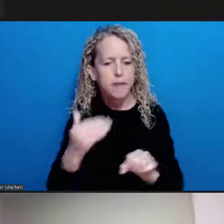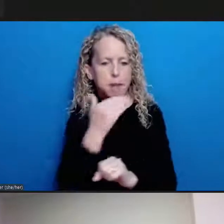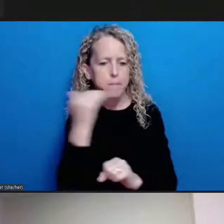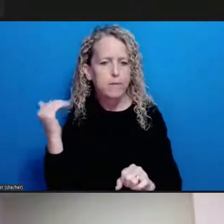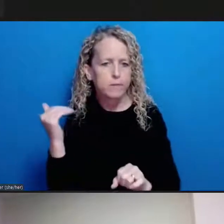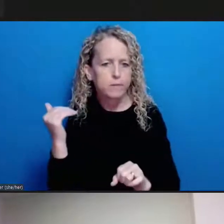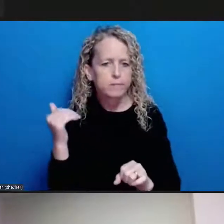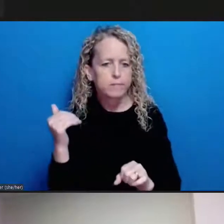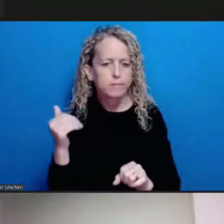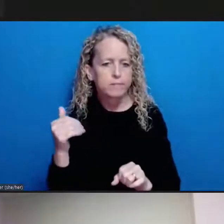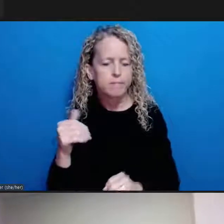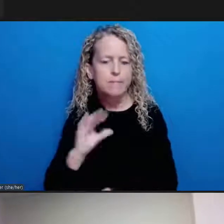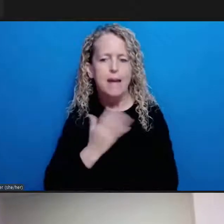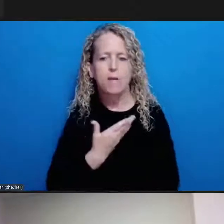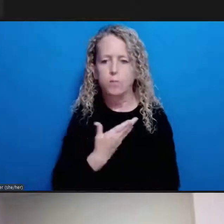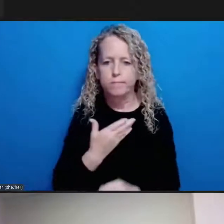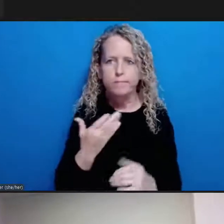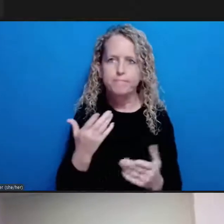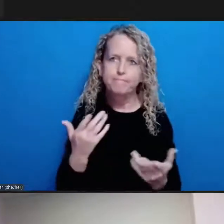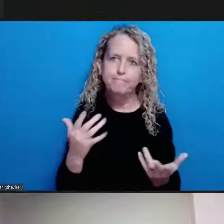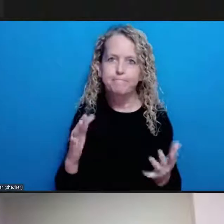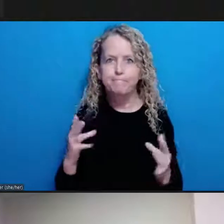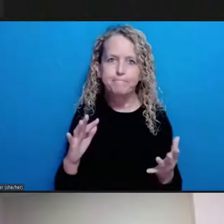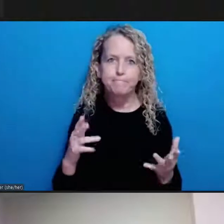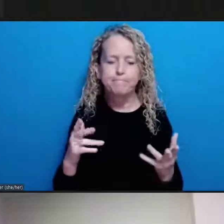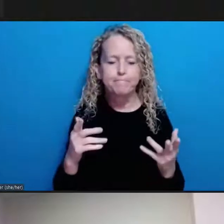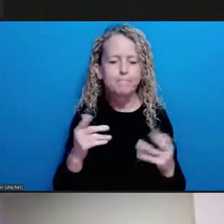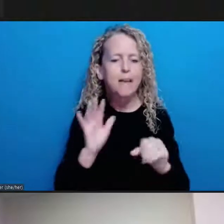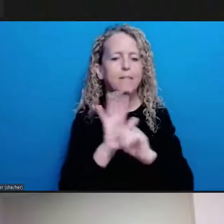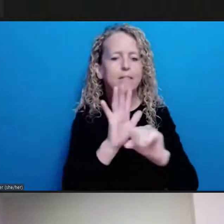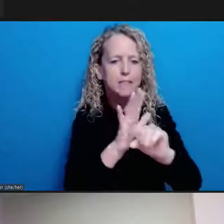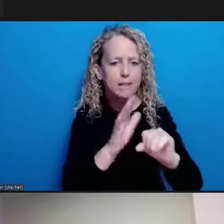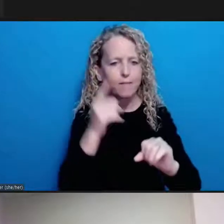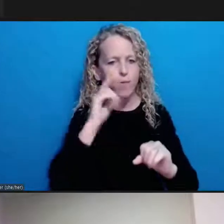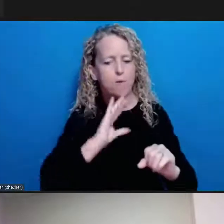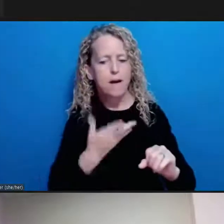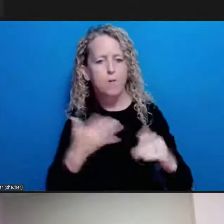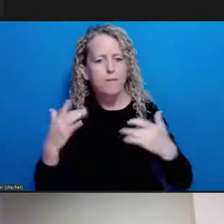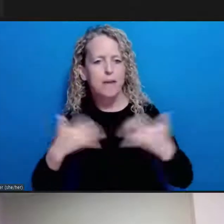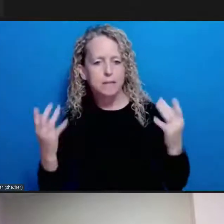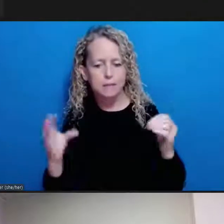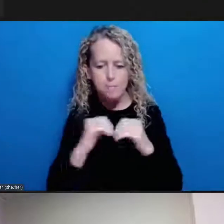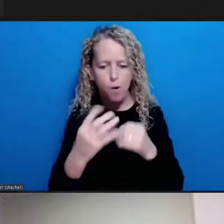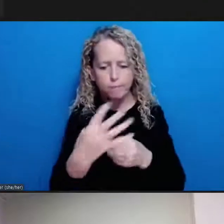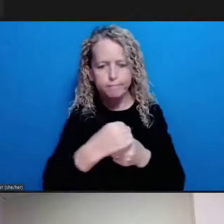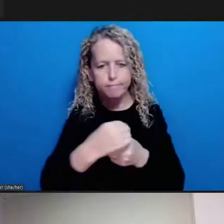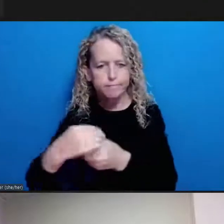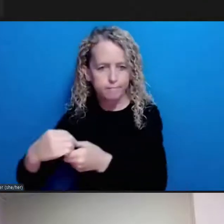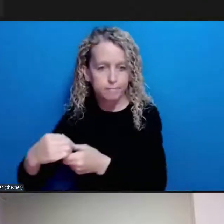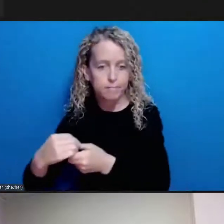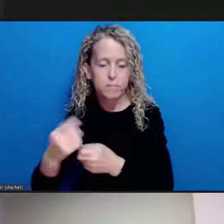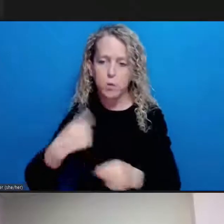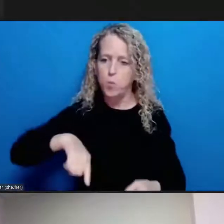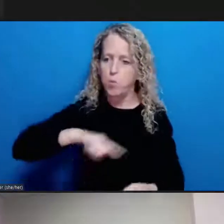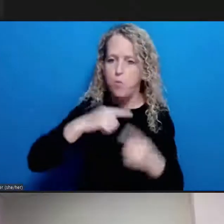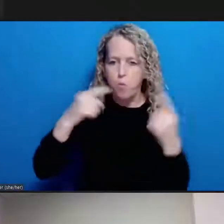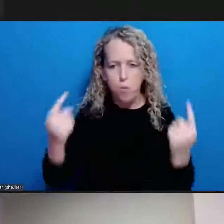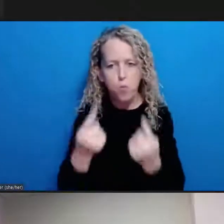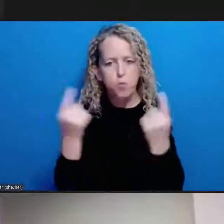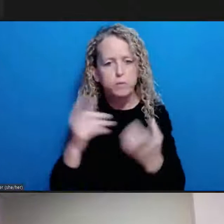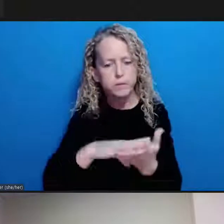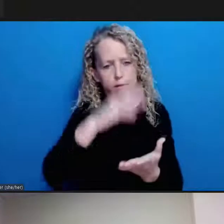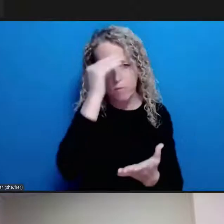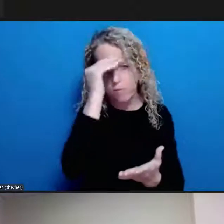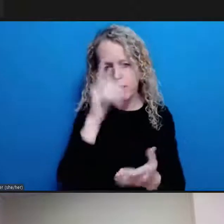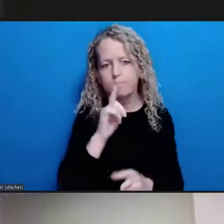our advocacy, I suppose, and our events. So we're always learning, absolutely